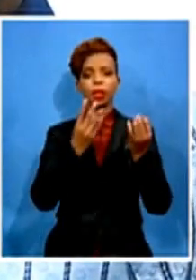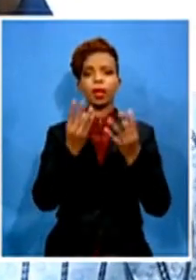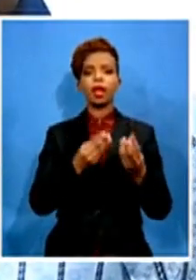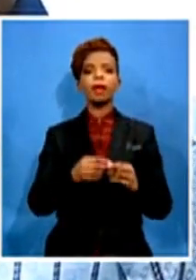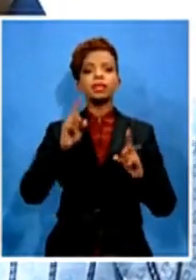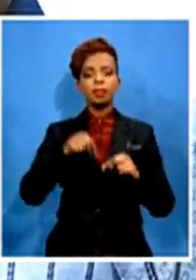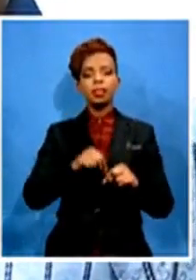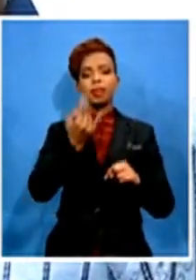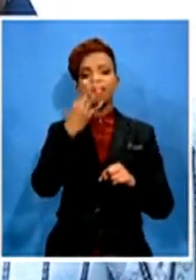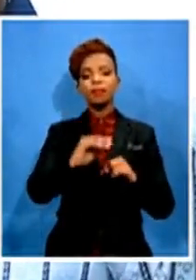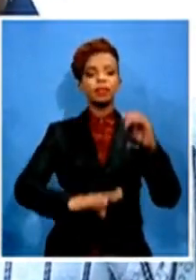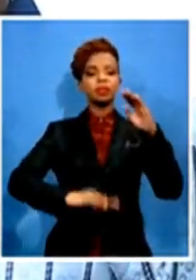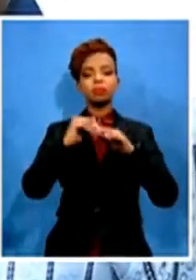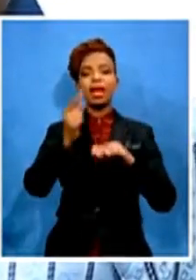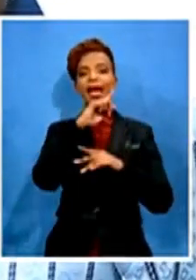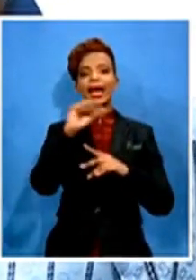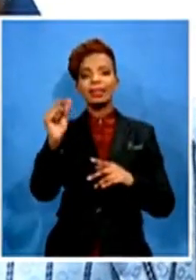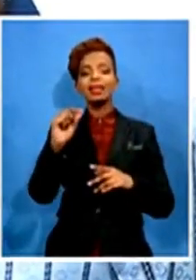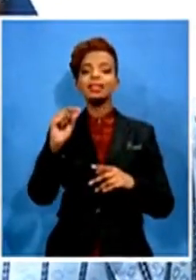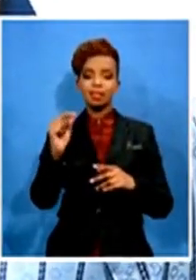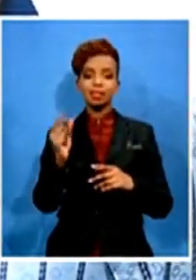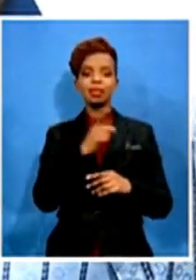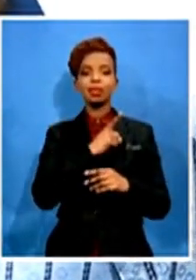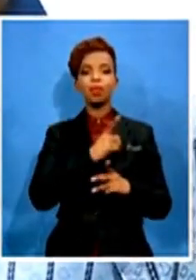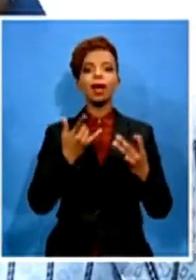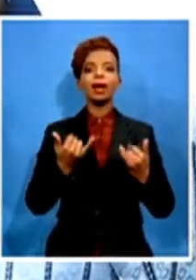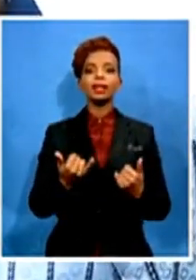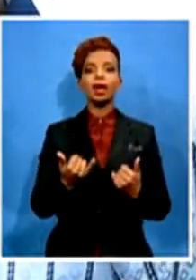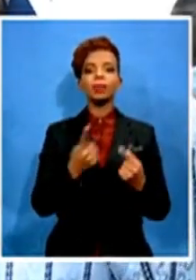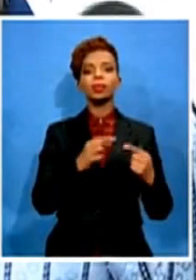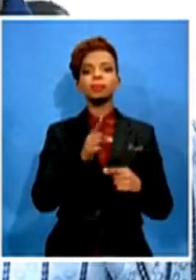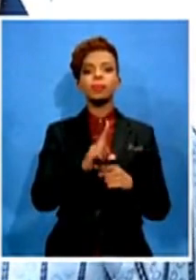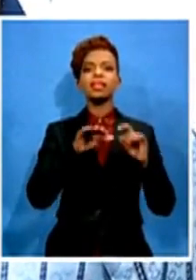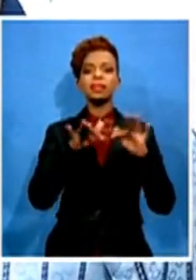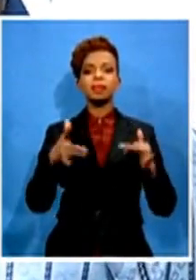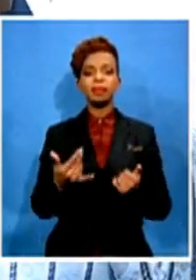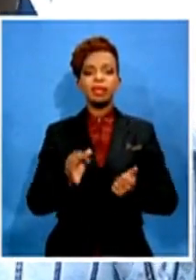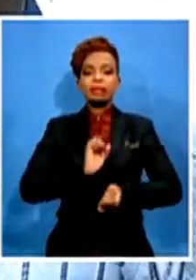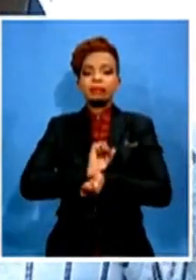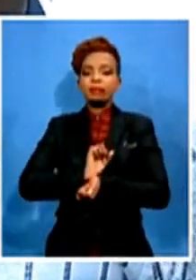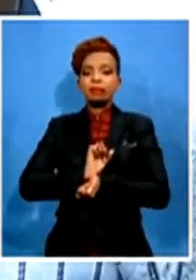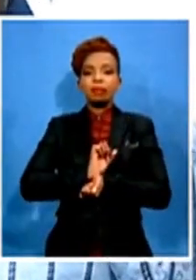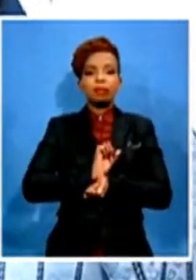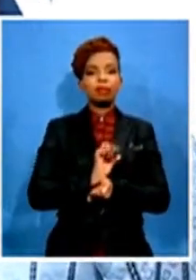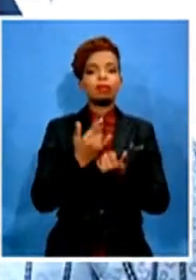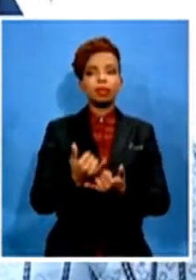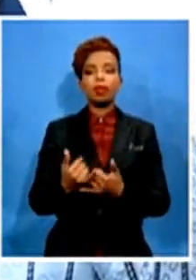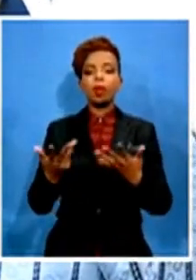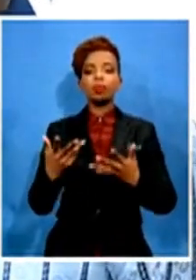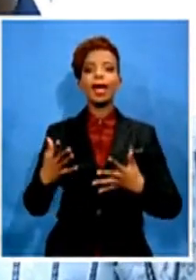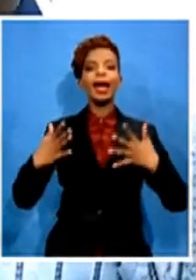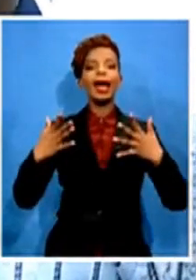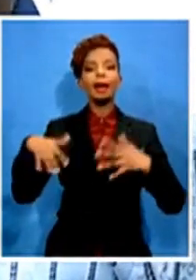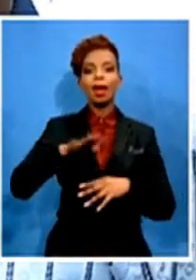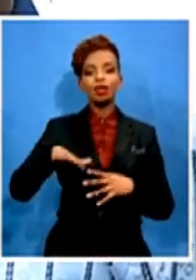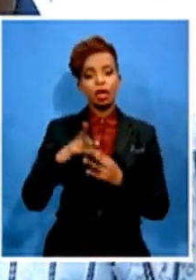was creating a bottleneck where people were stuck at the admission area and not going to the wards. And that's how we